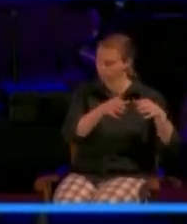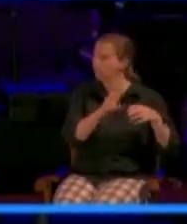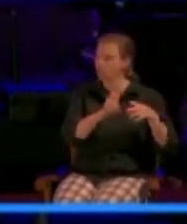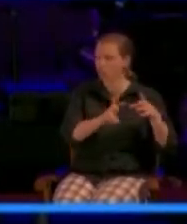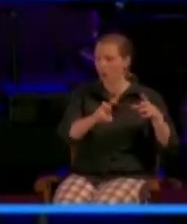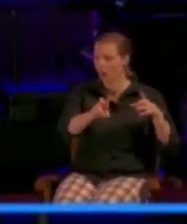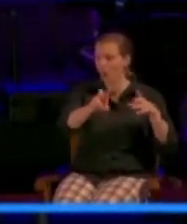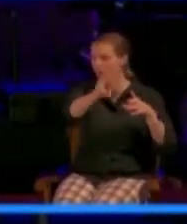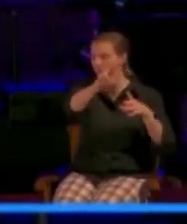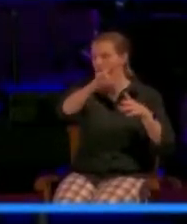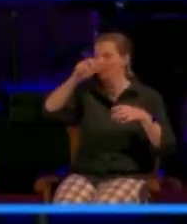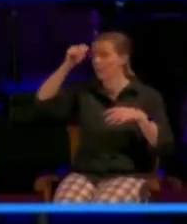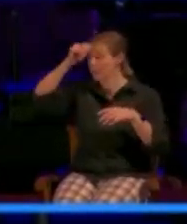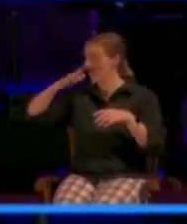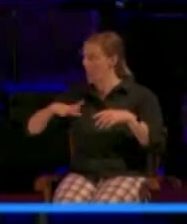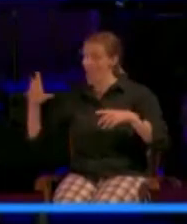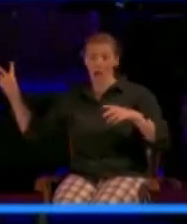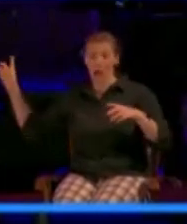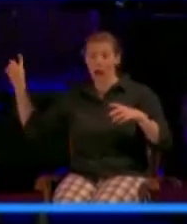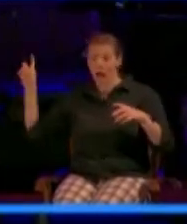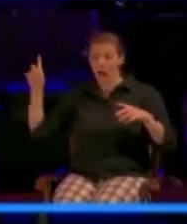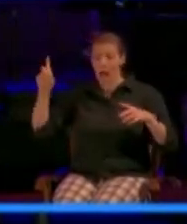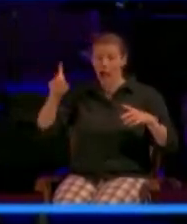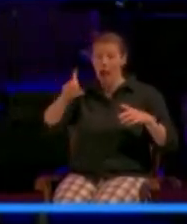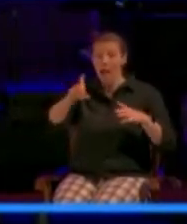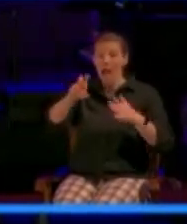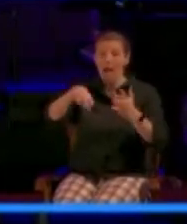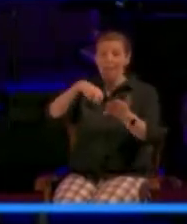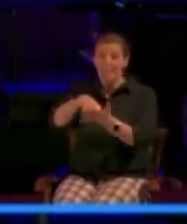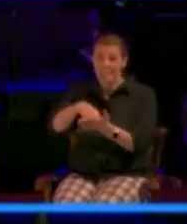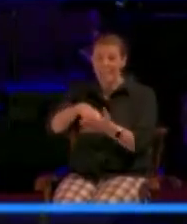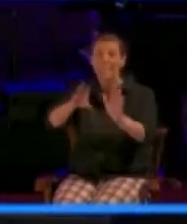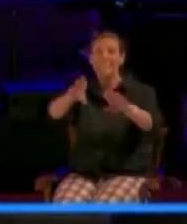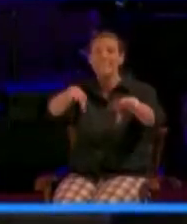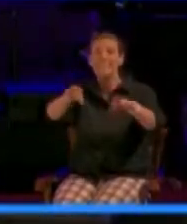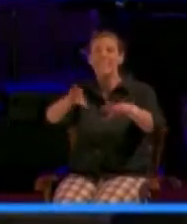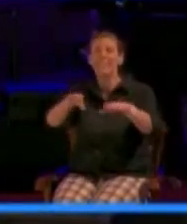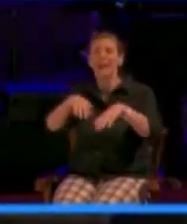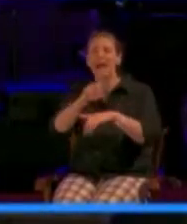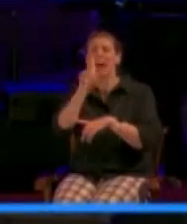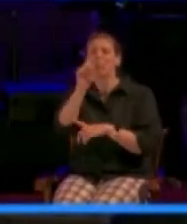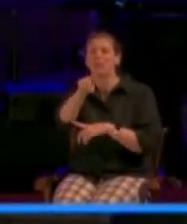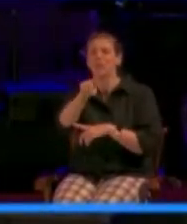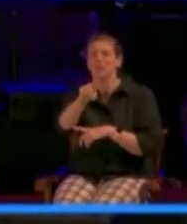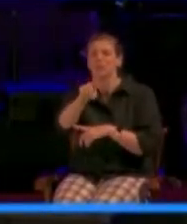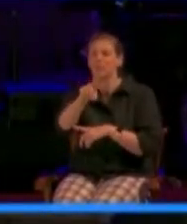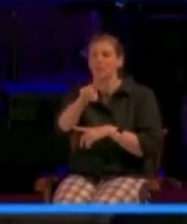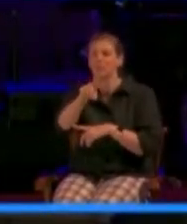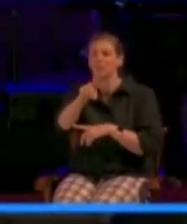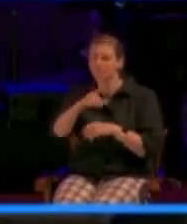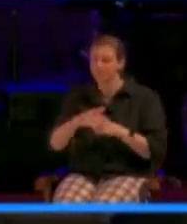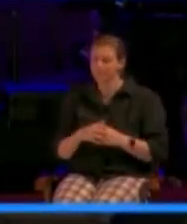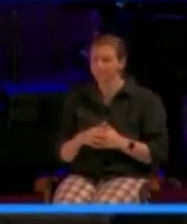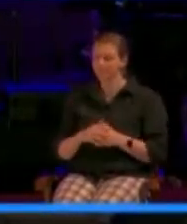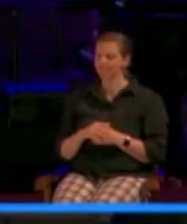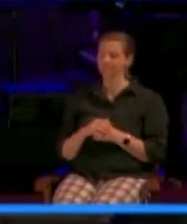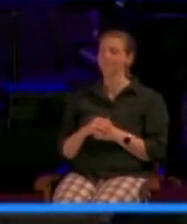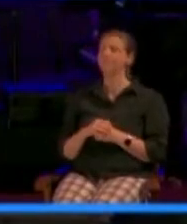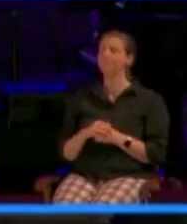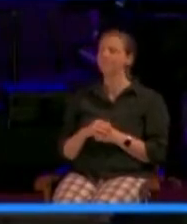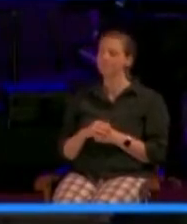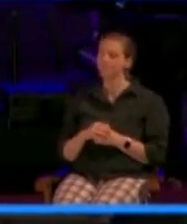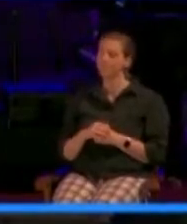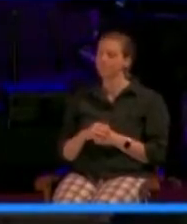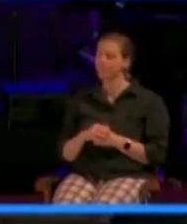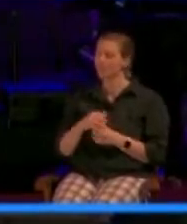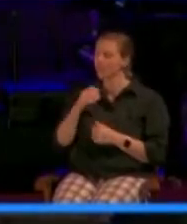heading over the passage, you'll probably find in your Bible something about the rich young ruler. This passage doesn't tell us he was young.